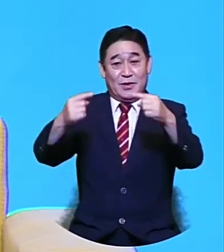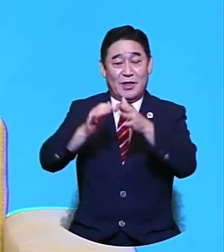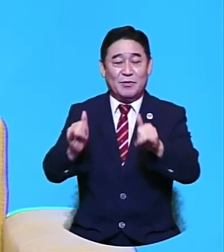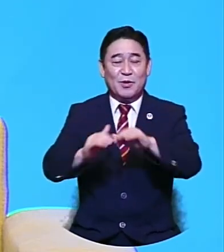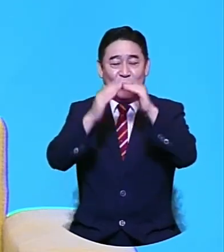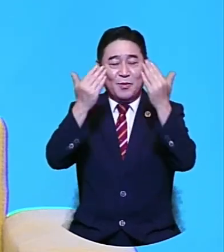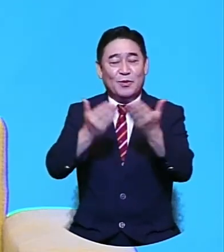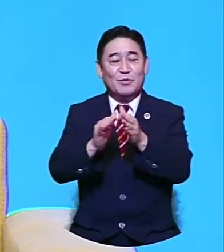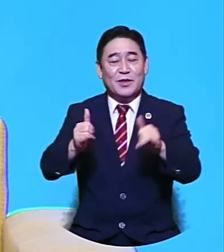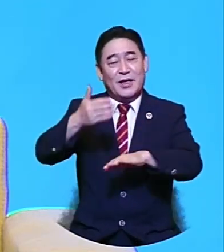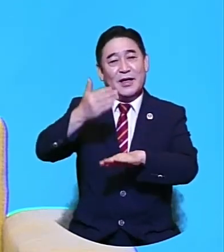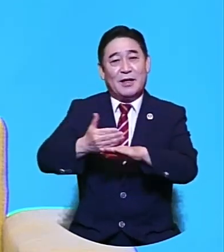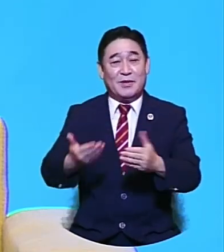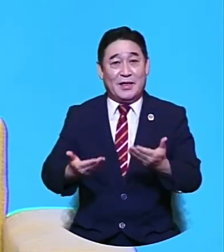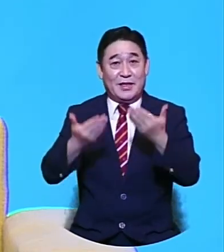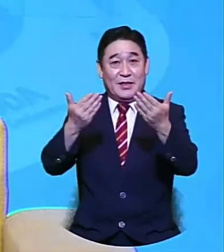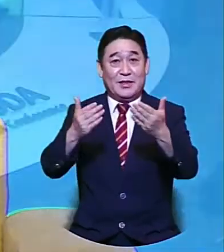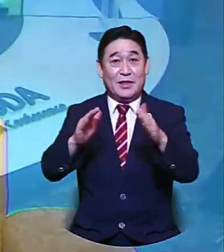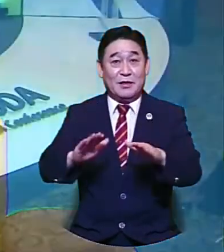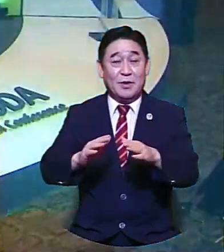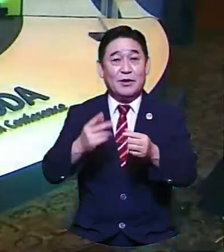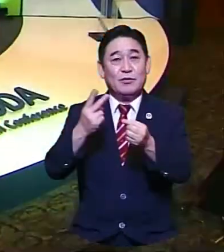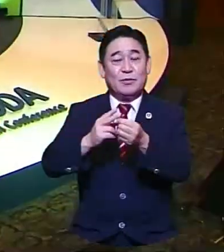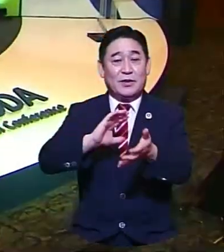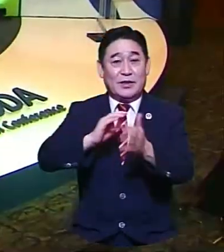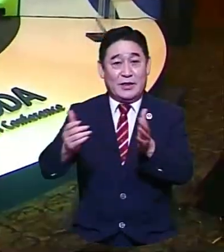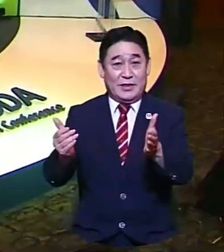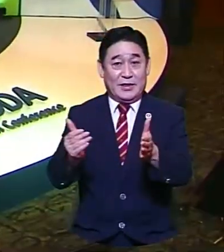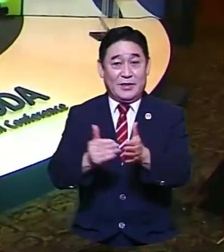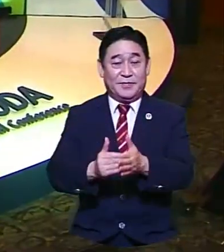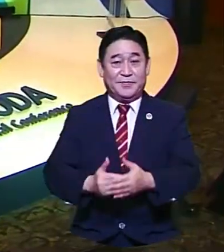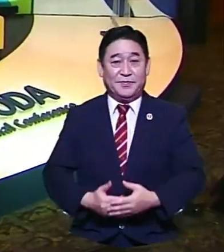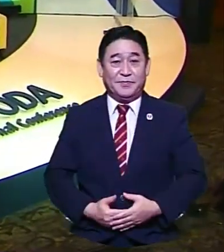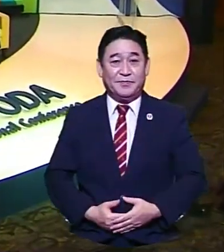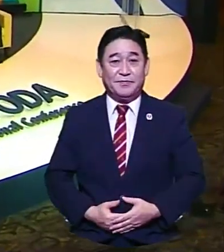me close up this session. Thank you.